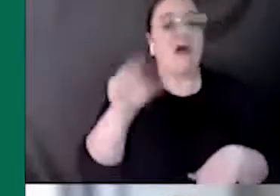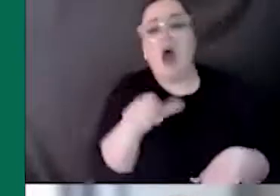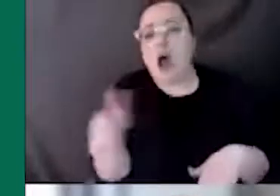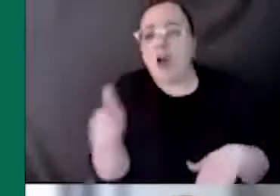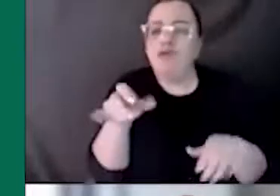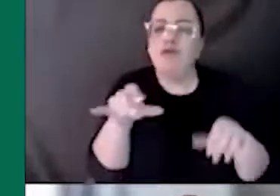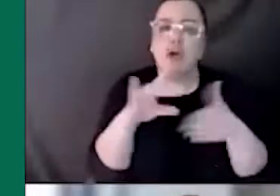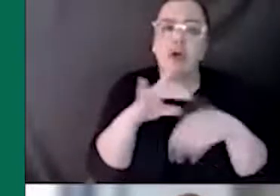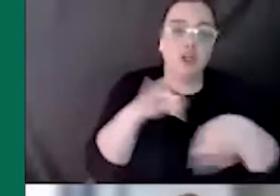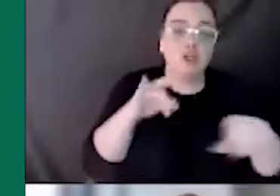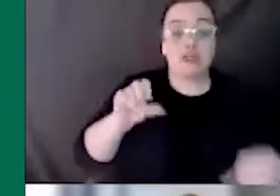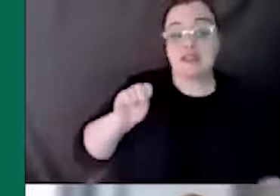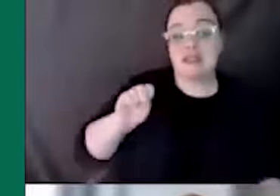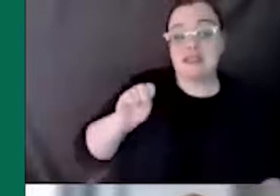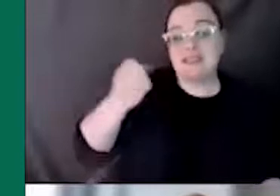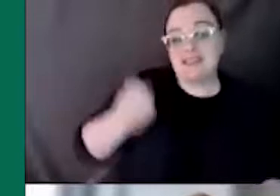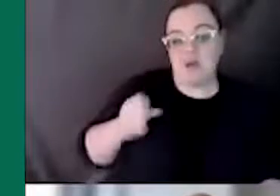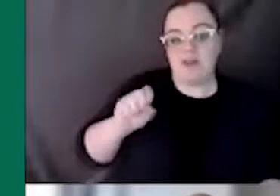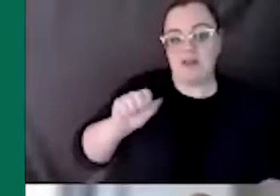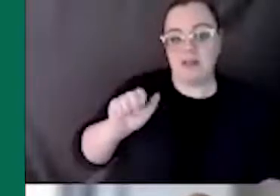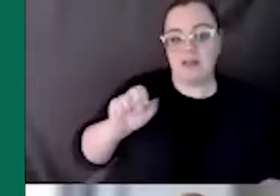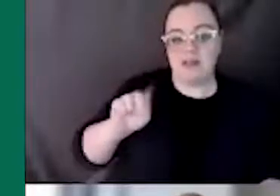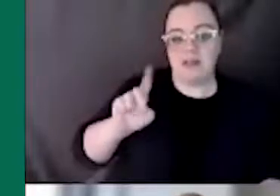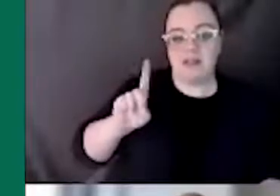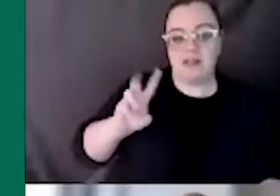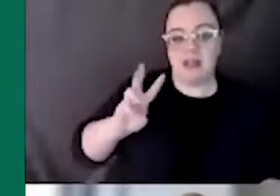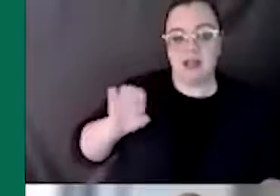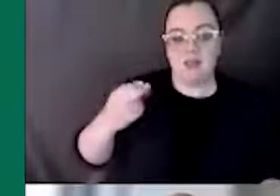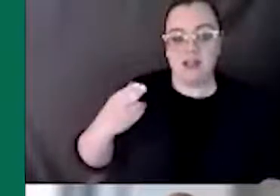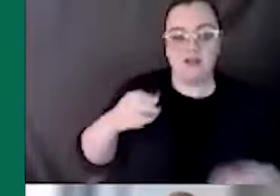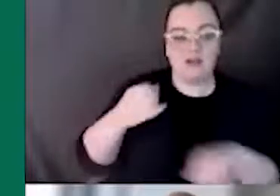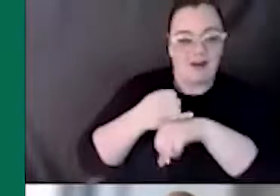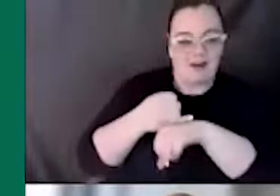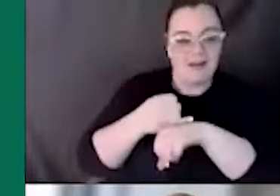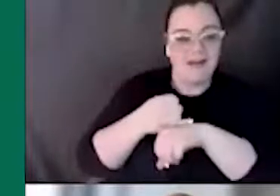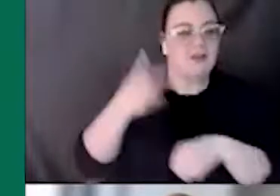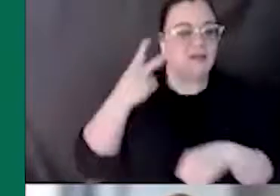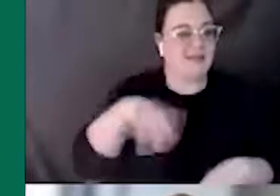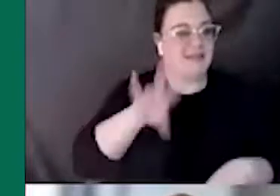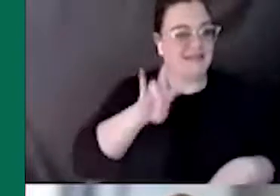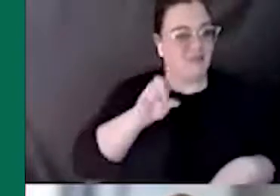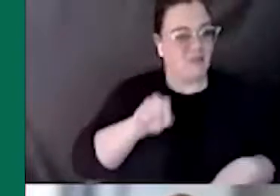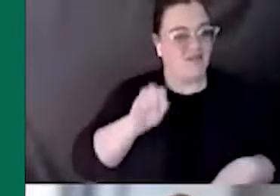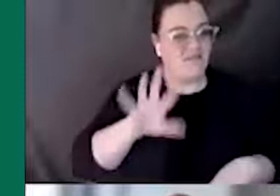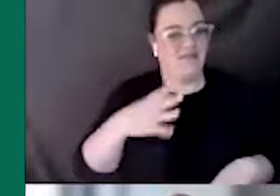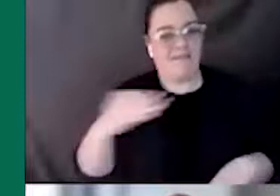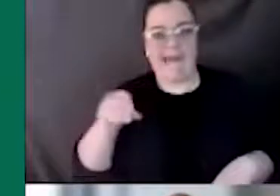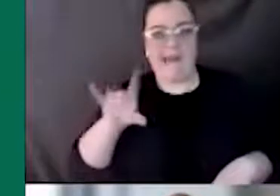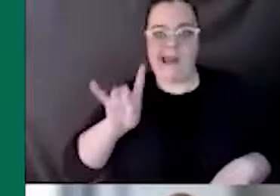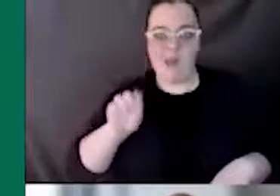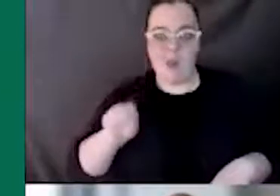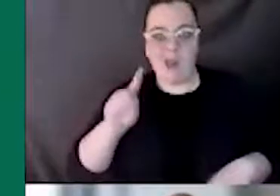the South Sandwich Islands. A large sequence is ongoing. There were large earthquakes